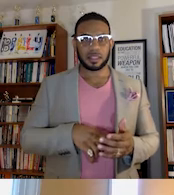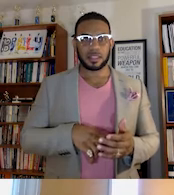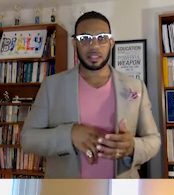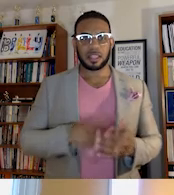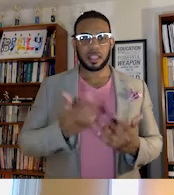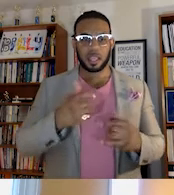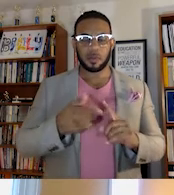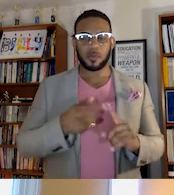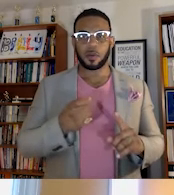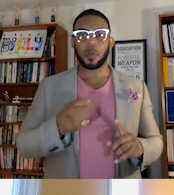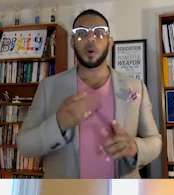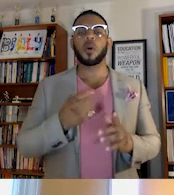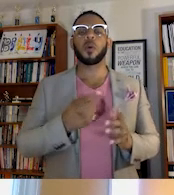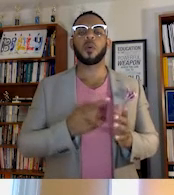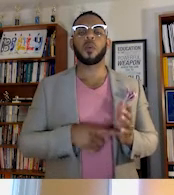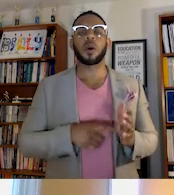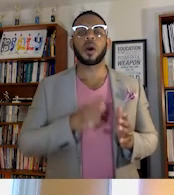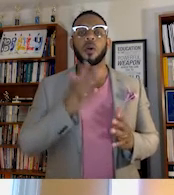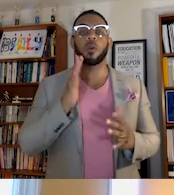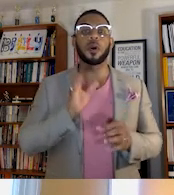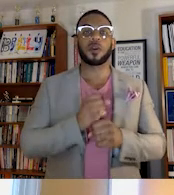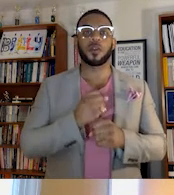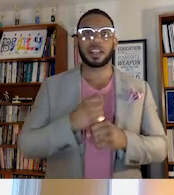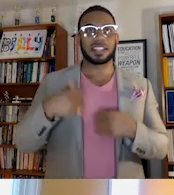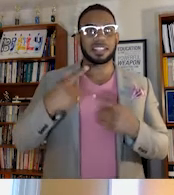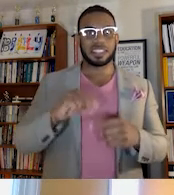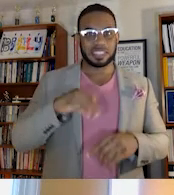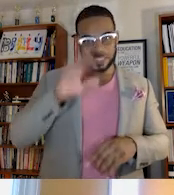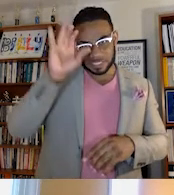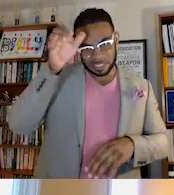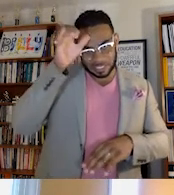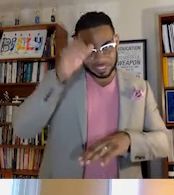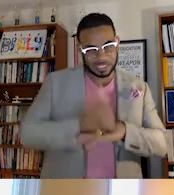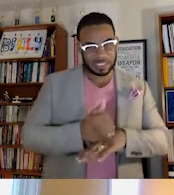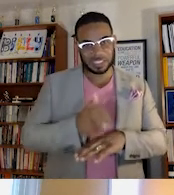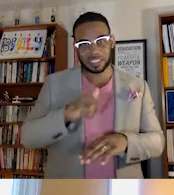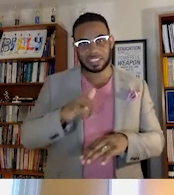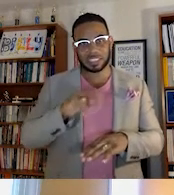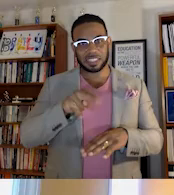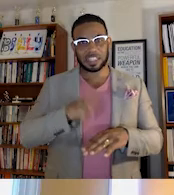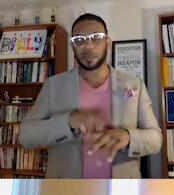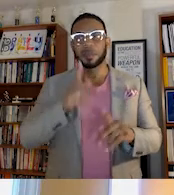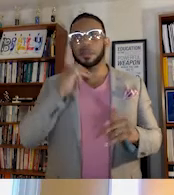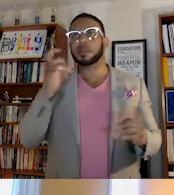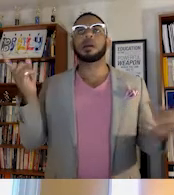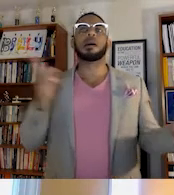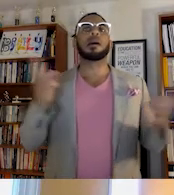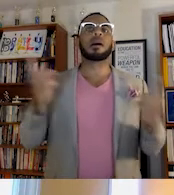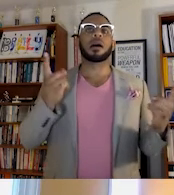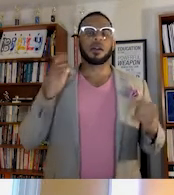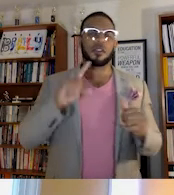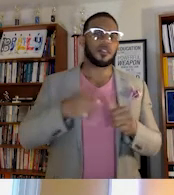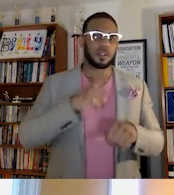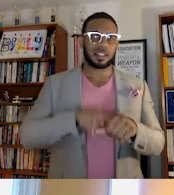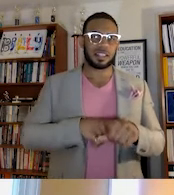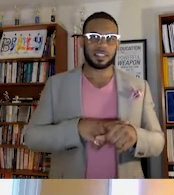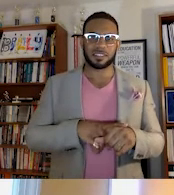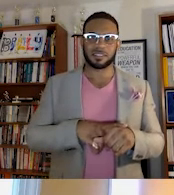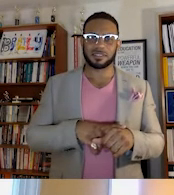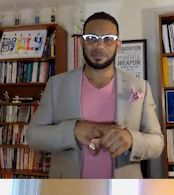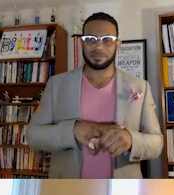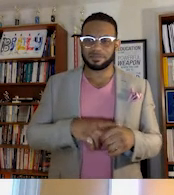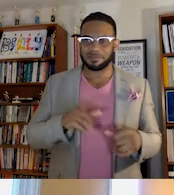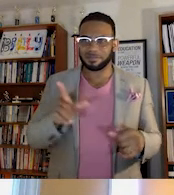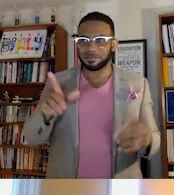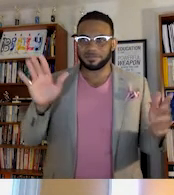stems from what was created since the inception of this nation. People just coming into this for the first time,